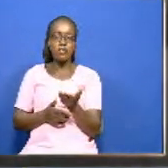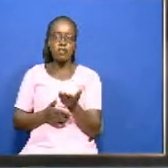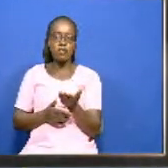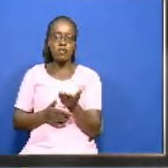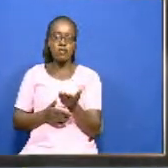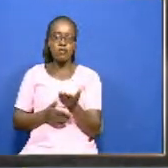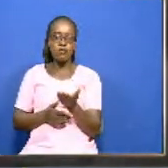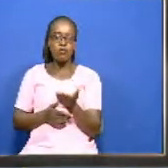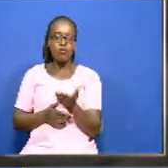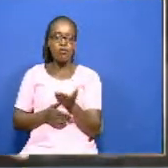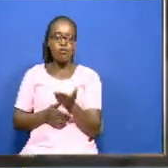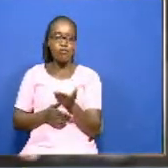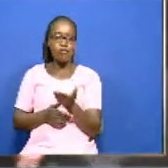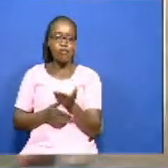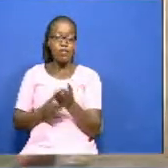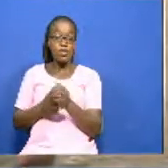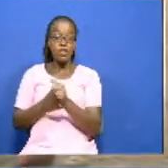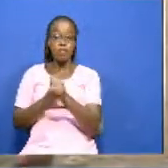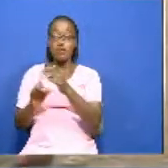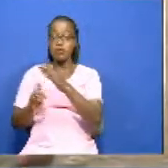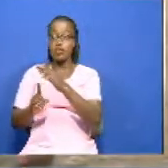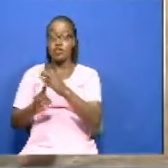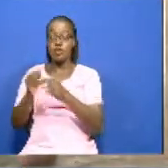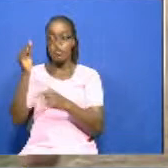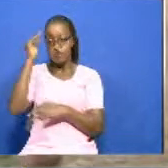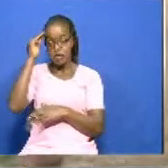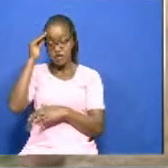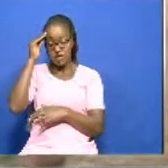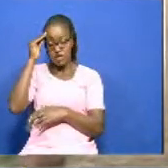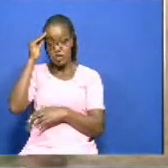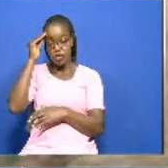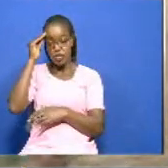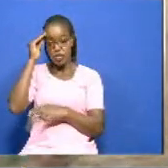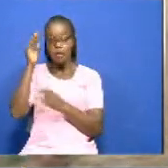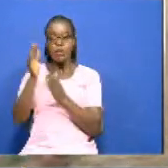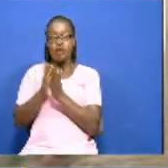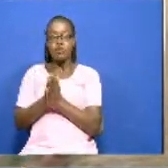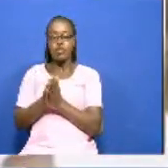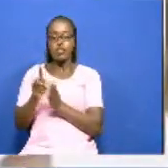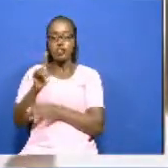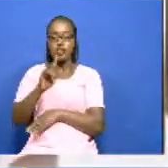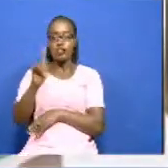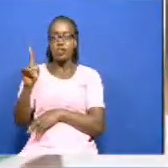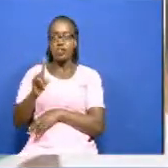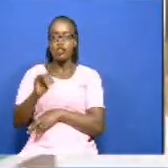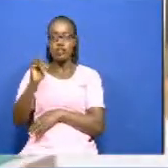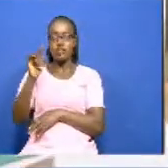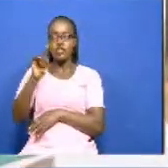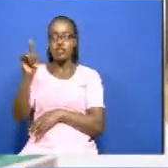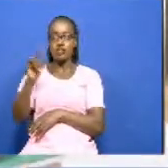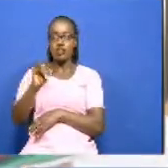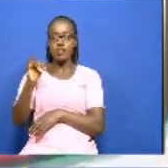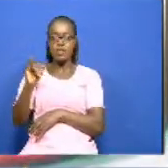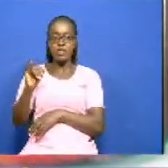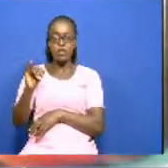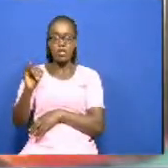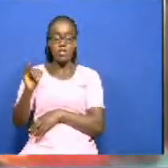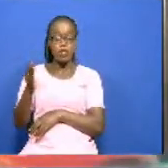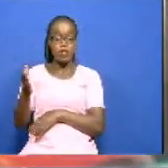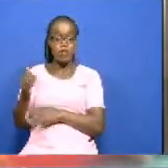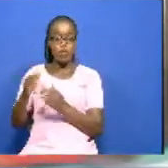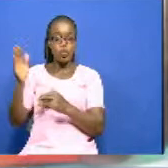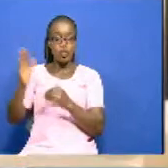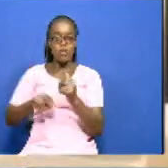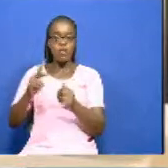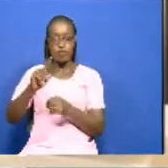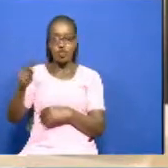kusonga mbele katika. Spearheaded by the Ministry of Education in collaboration with Zizi Afrique through the accelerated learning program, more than